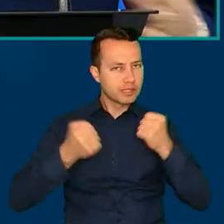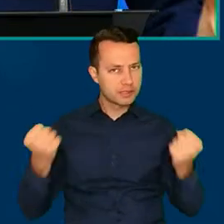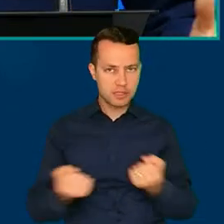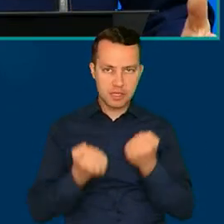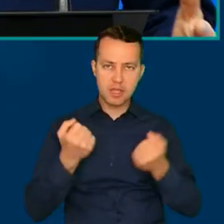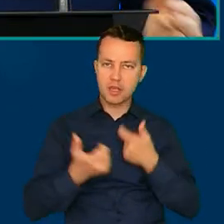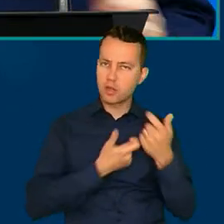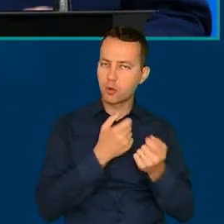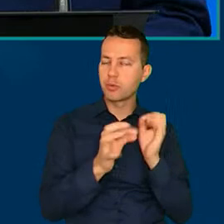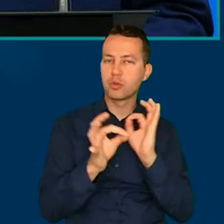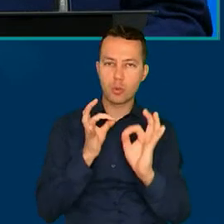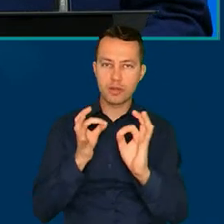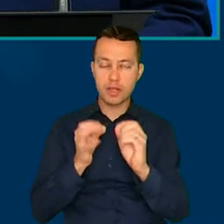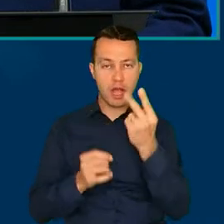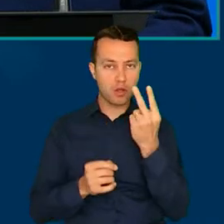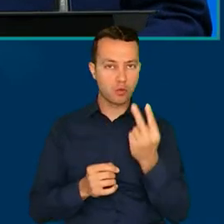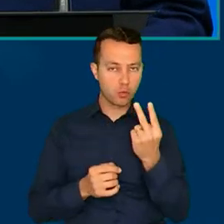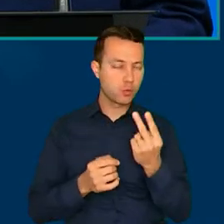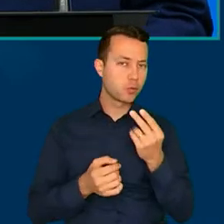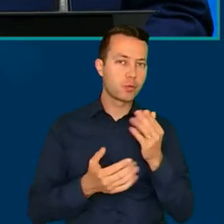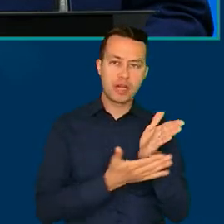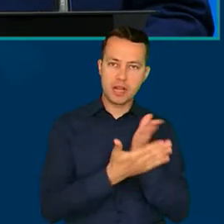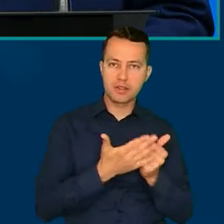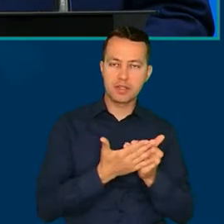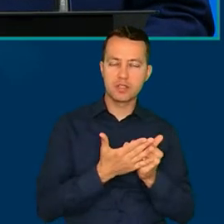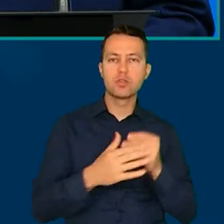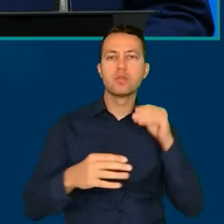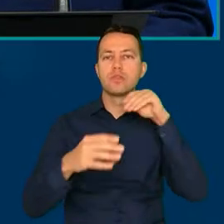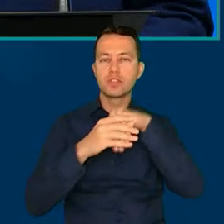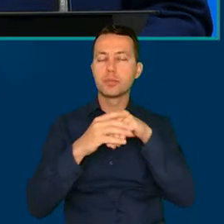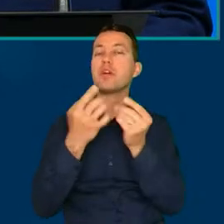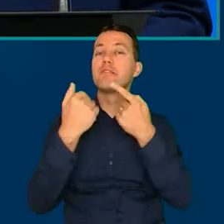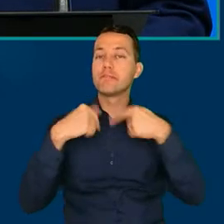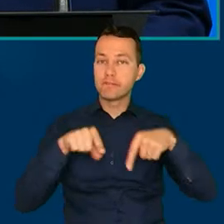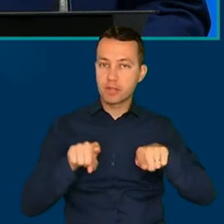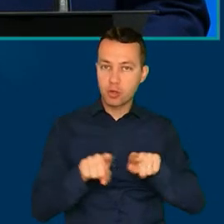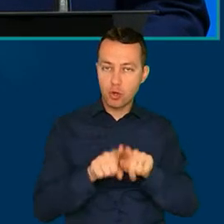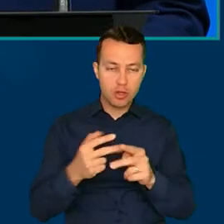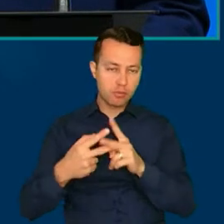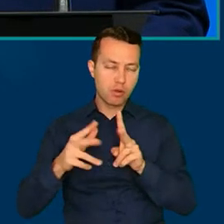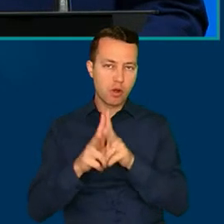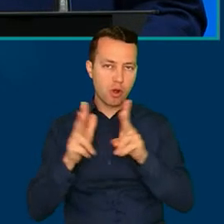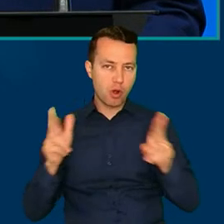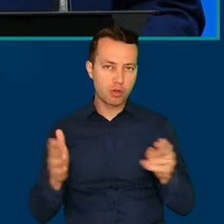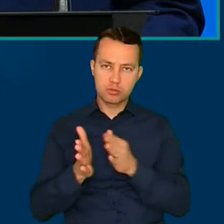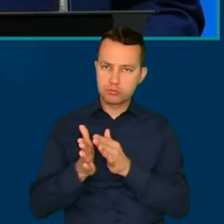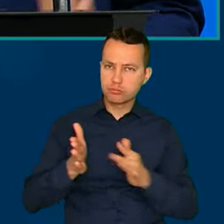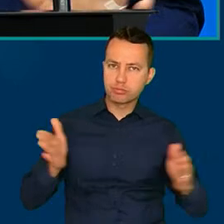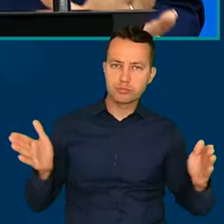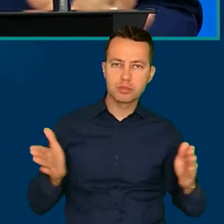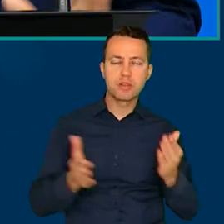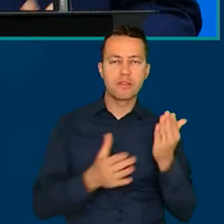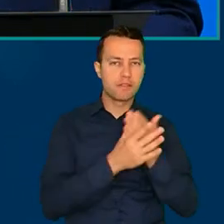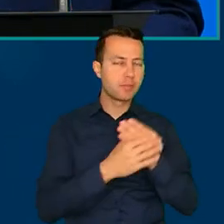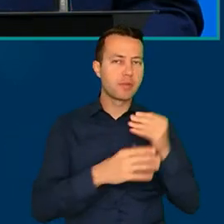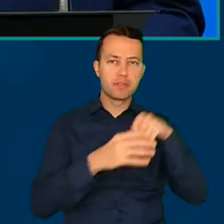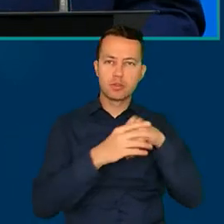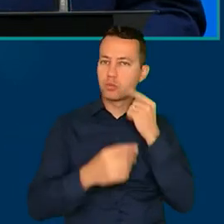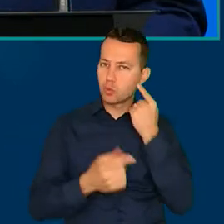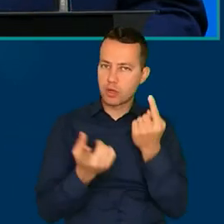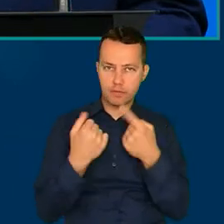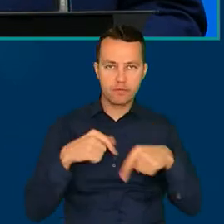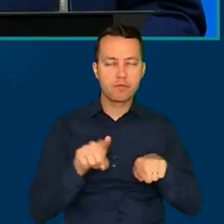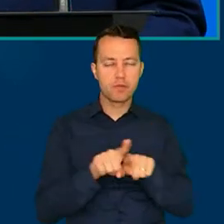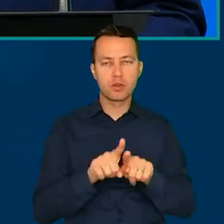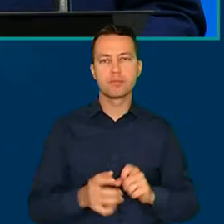in general, and the second part, this is the implementation of the process of due diligence in the company. In the